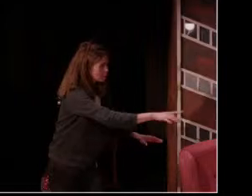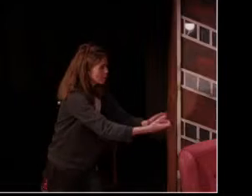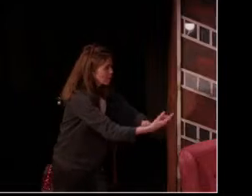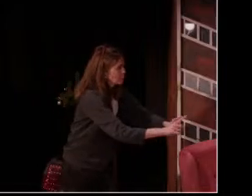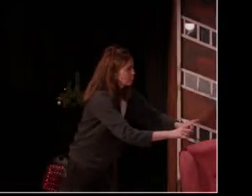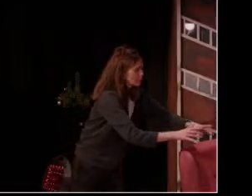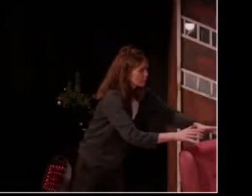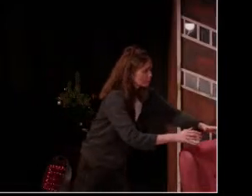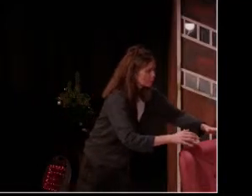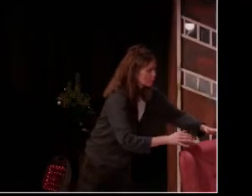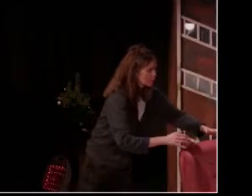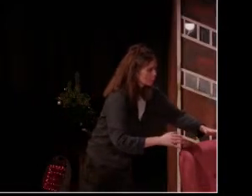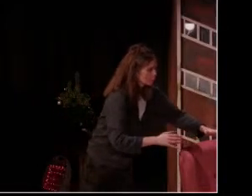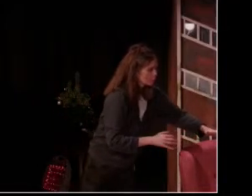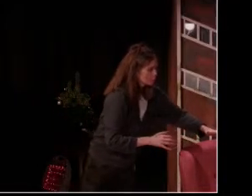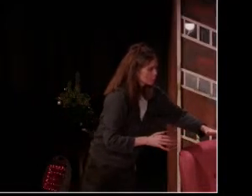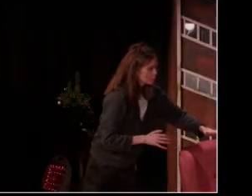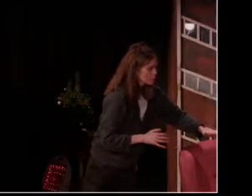happening?